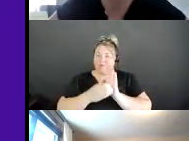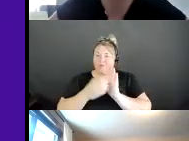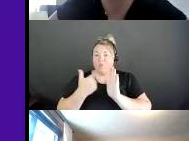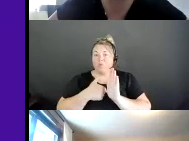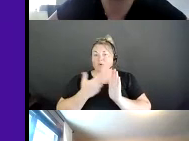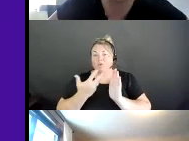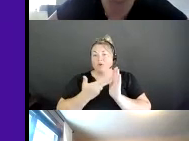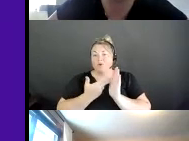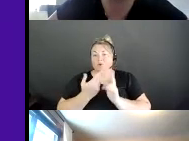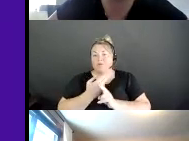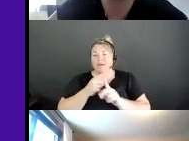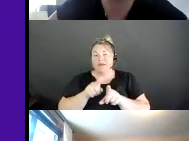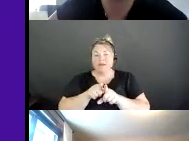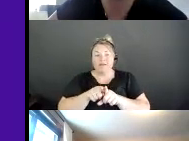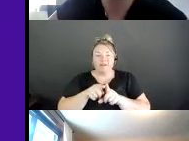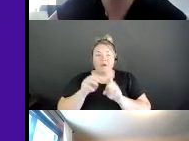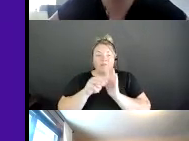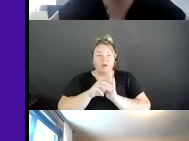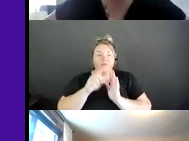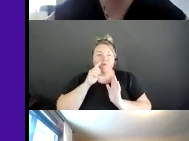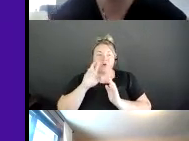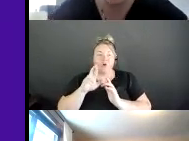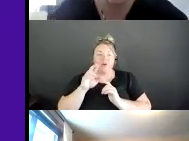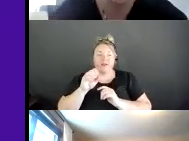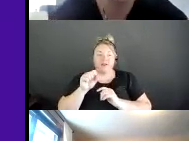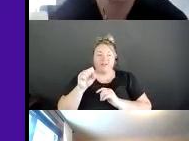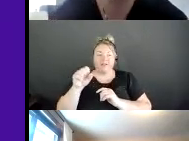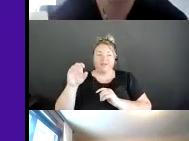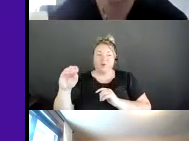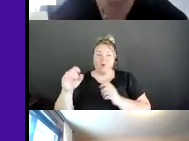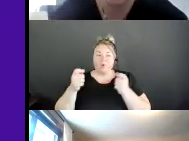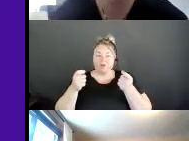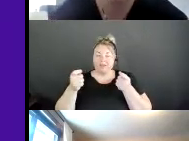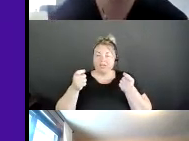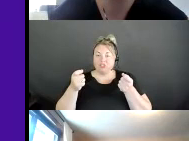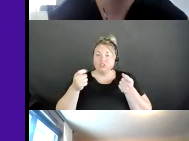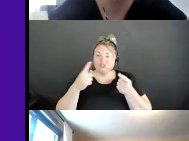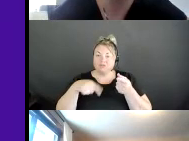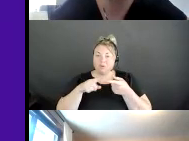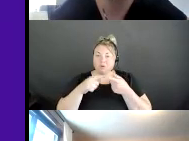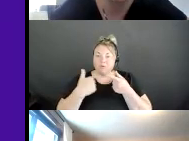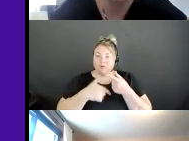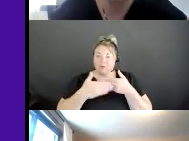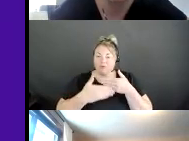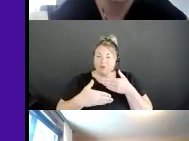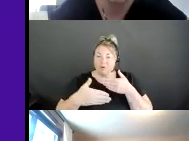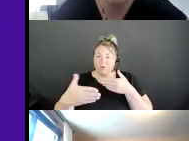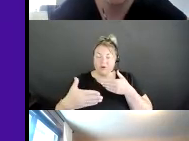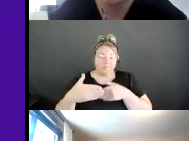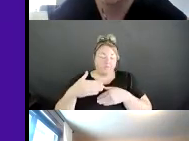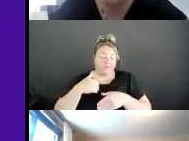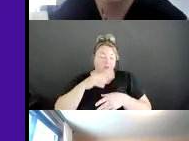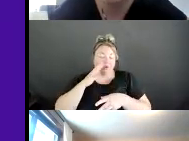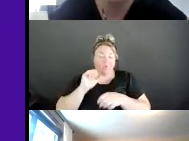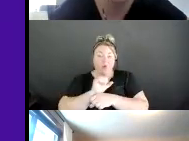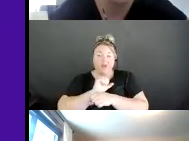a model for our RSSO regulations moving forward when we're at the point to do that. So I will work on getting Jody's